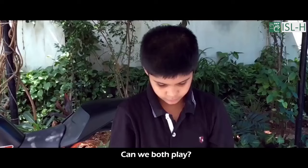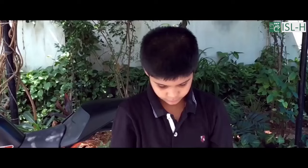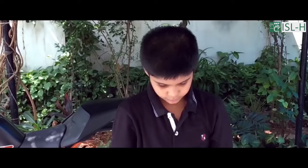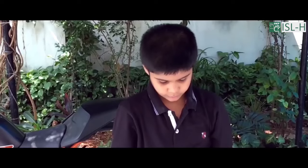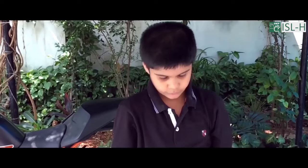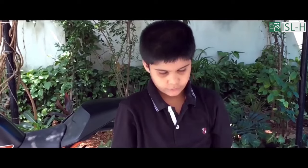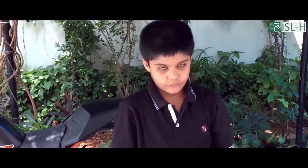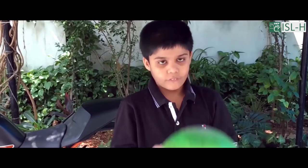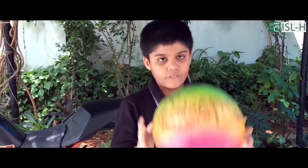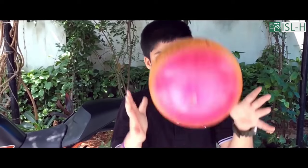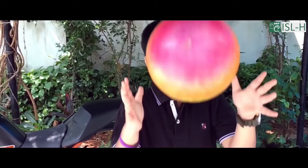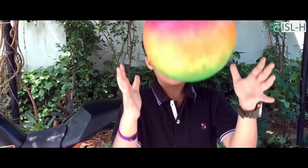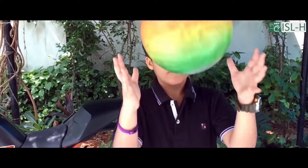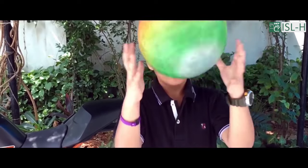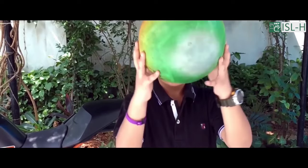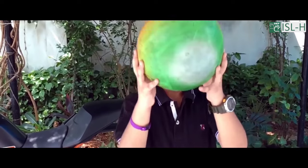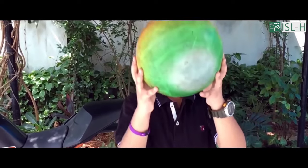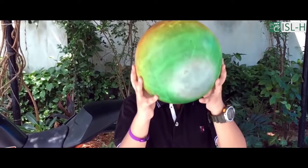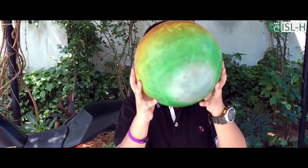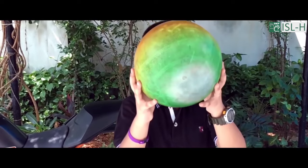Can we both play?